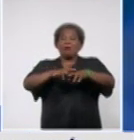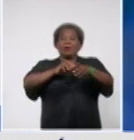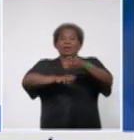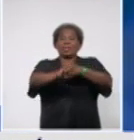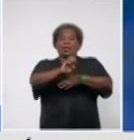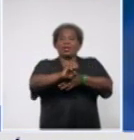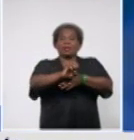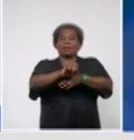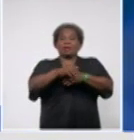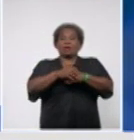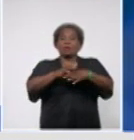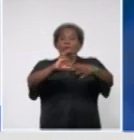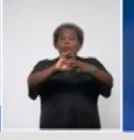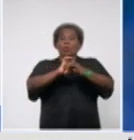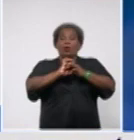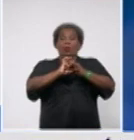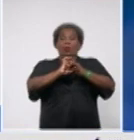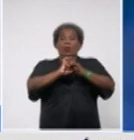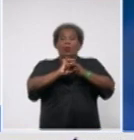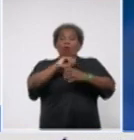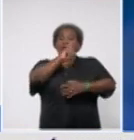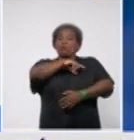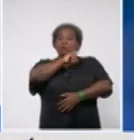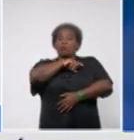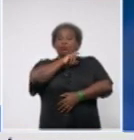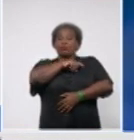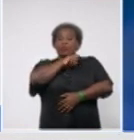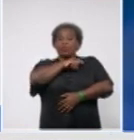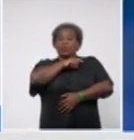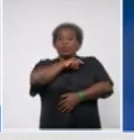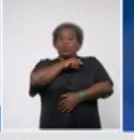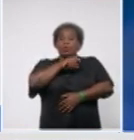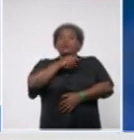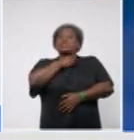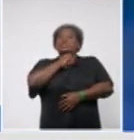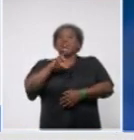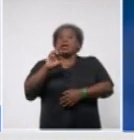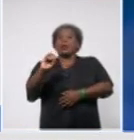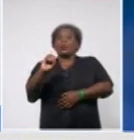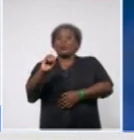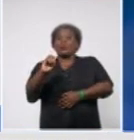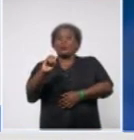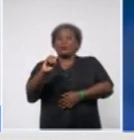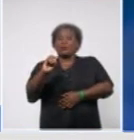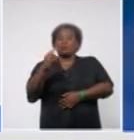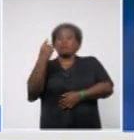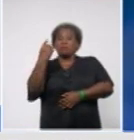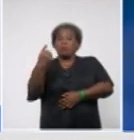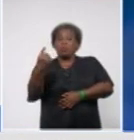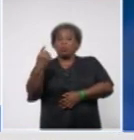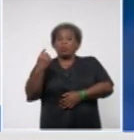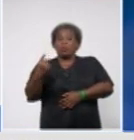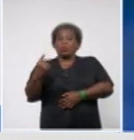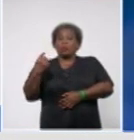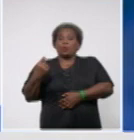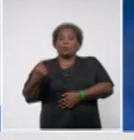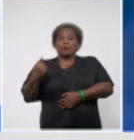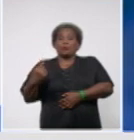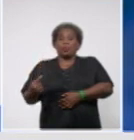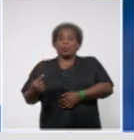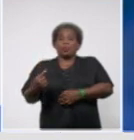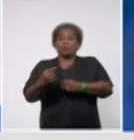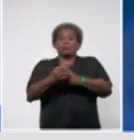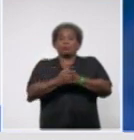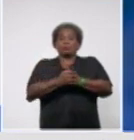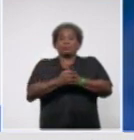is also from Havana and the municipality of Playa, and therefore is not the result of local